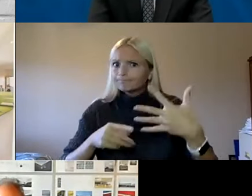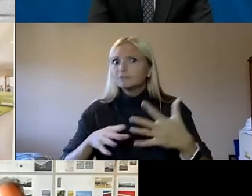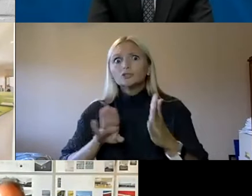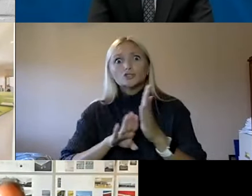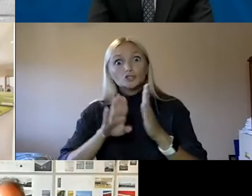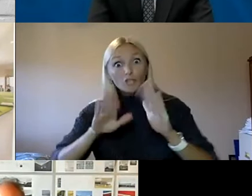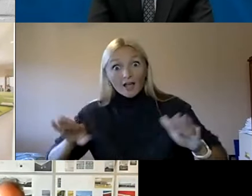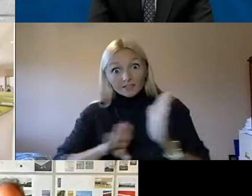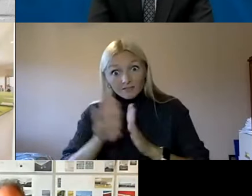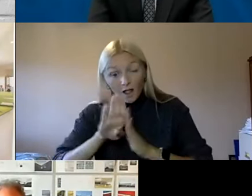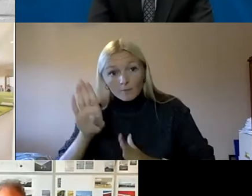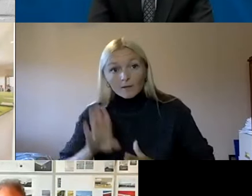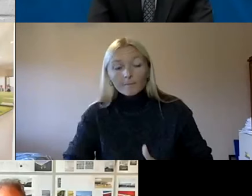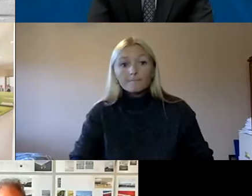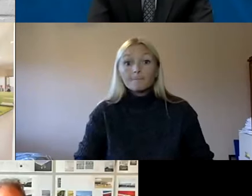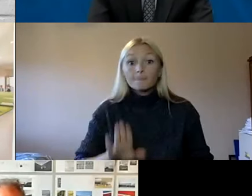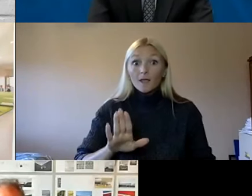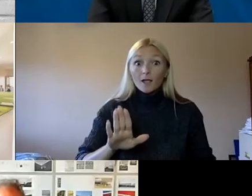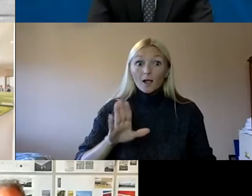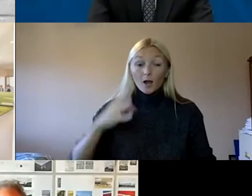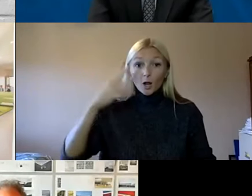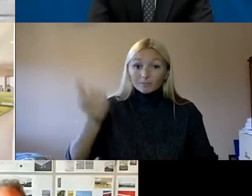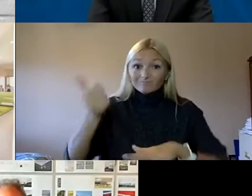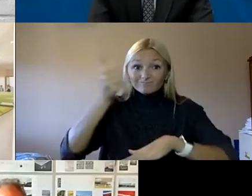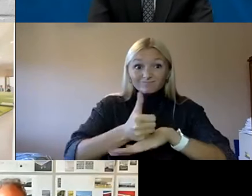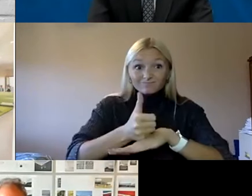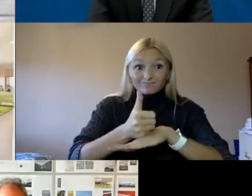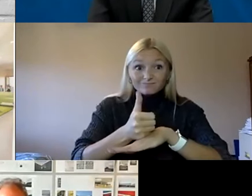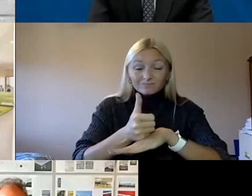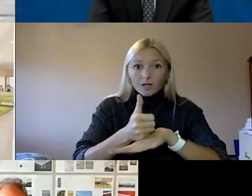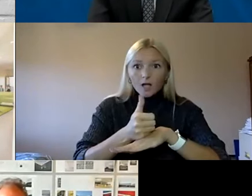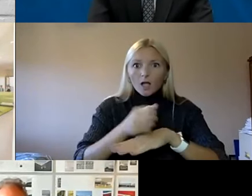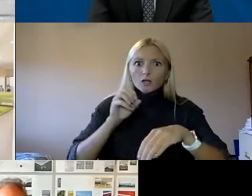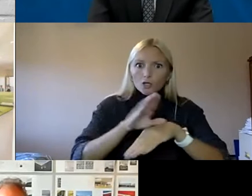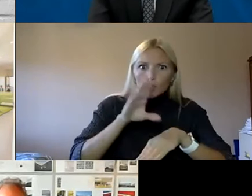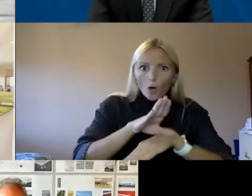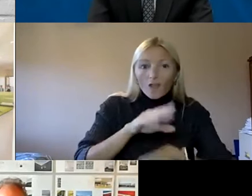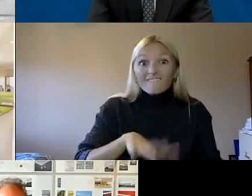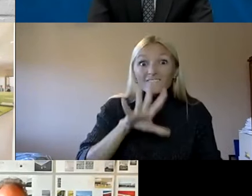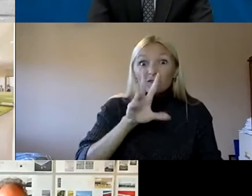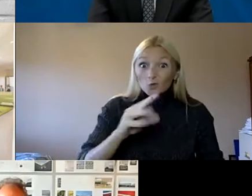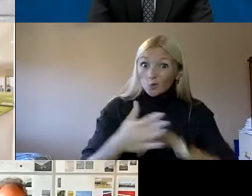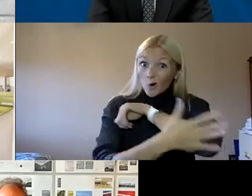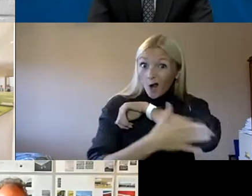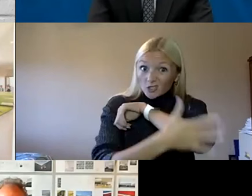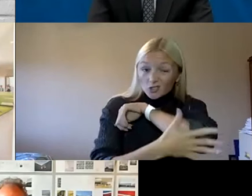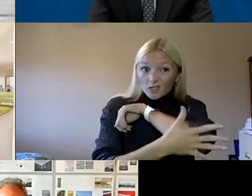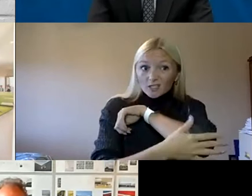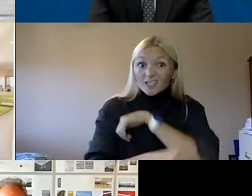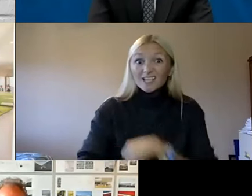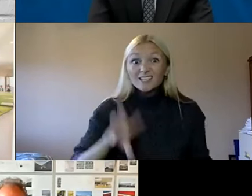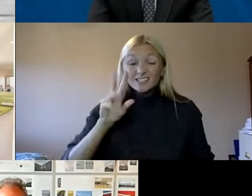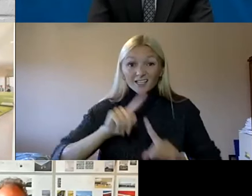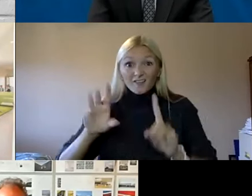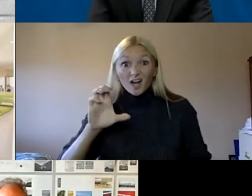development. Companies established by Prakash have done consultations in 52 countries on 6 continents.